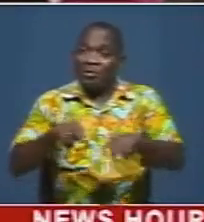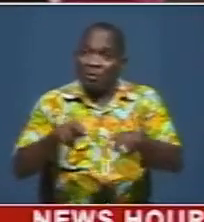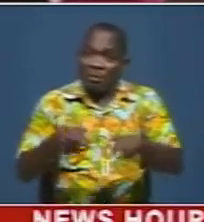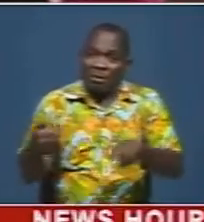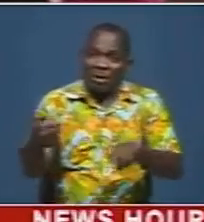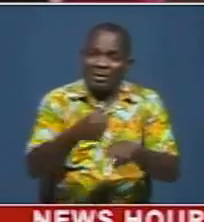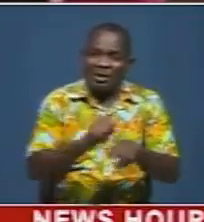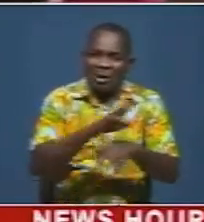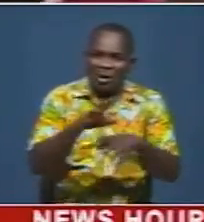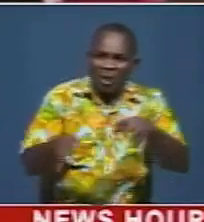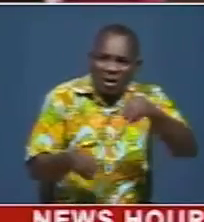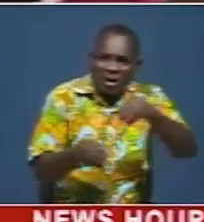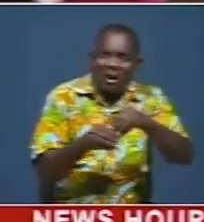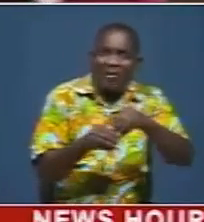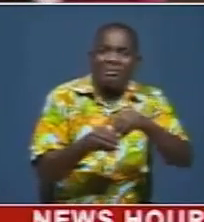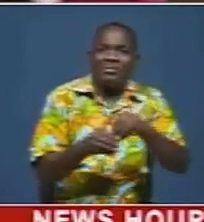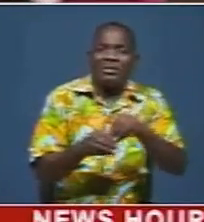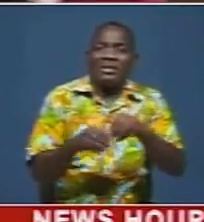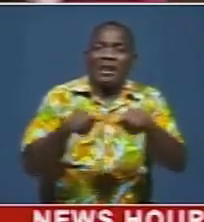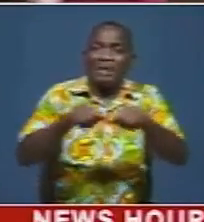according